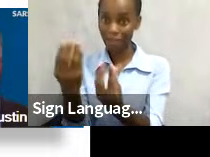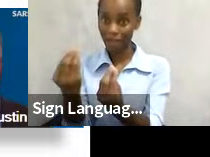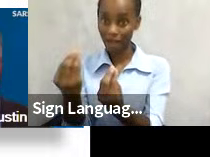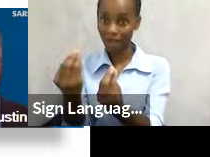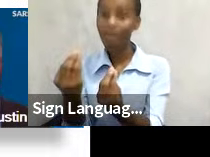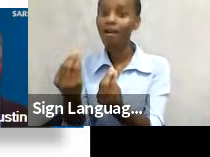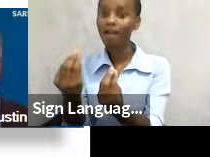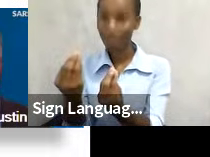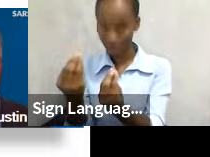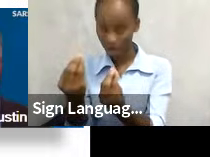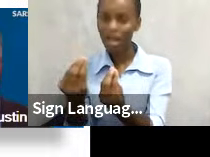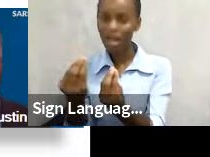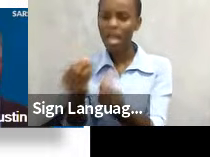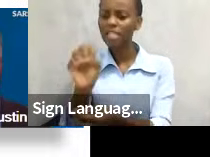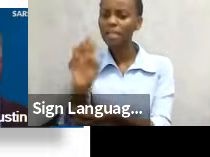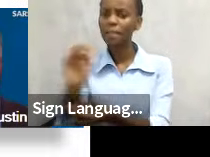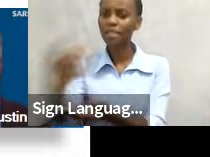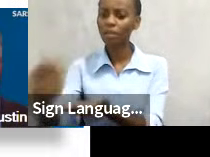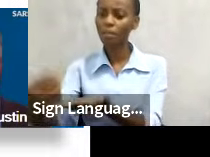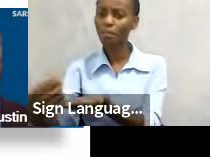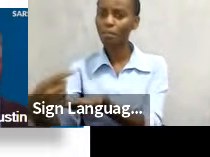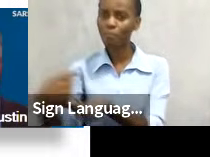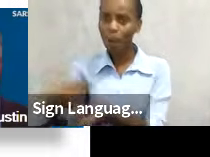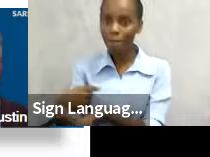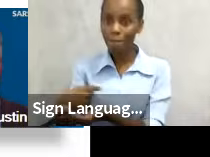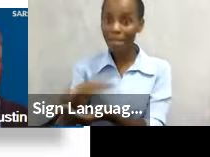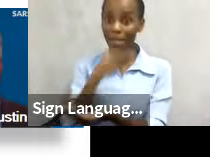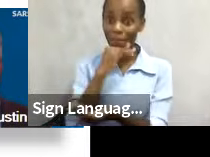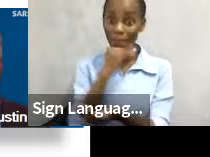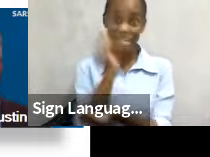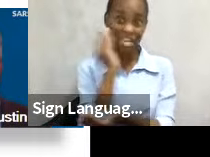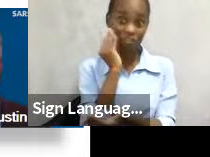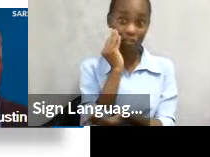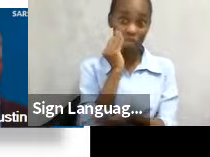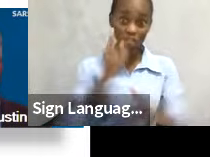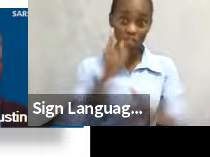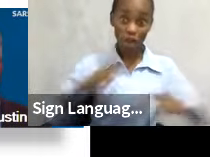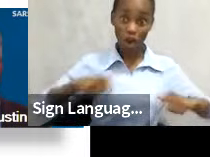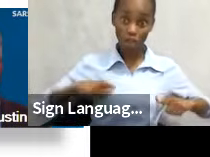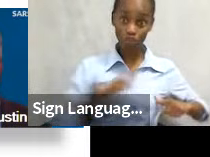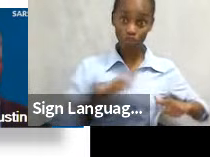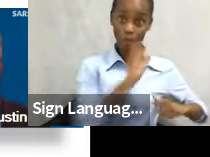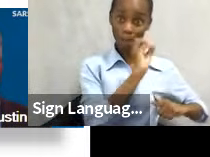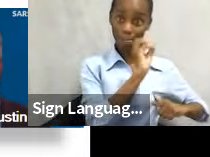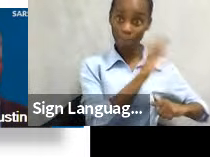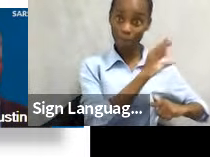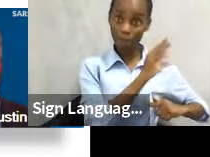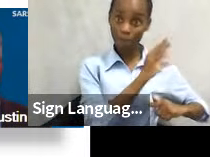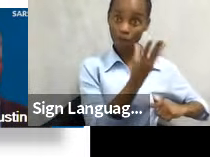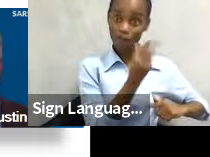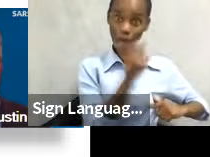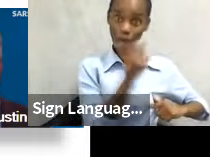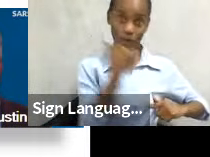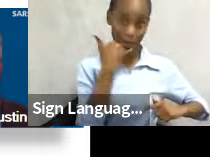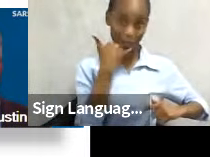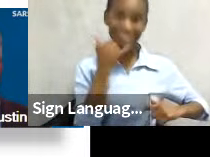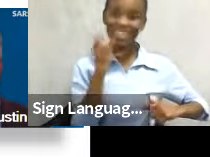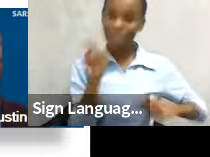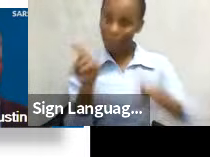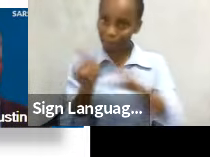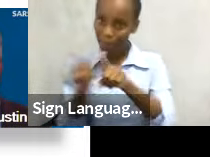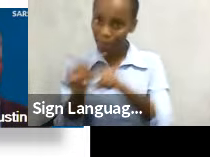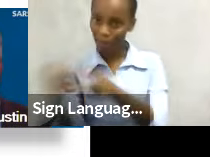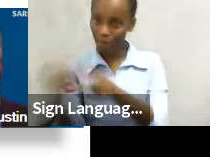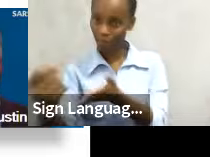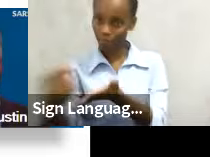or email address that we actually have on register, which you as our client have provided us. So just on that point, I just want to reiterate, please, if your cell